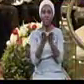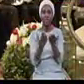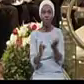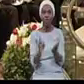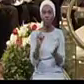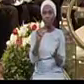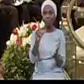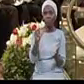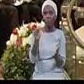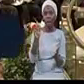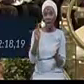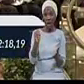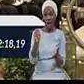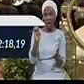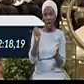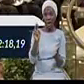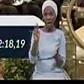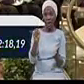2.